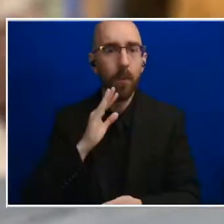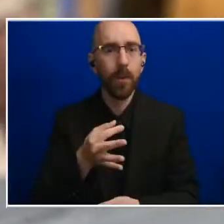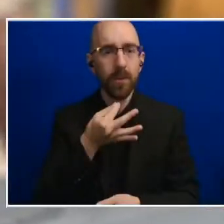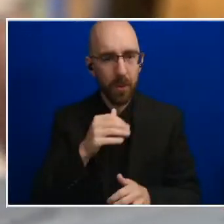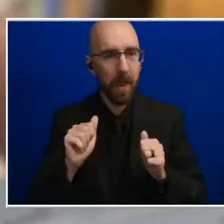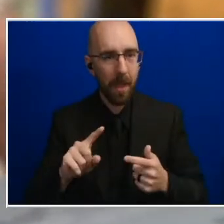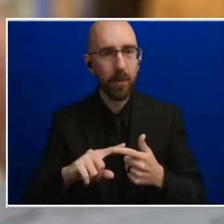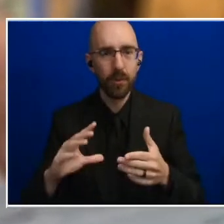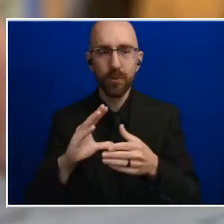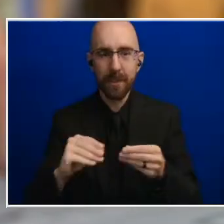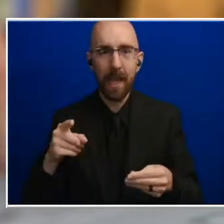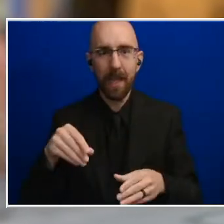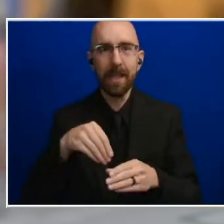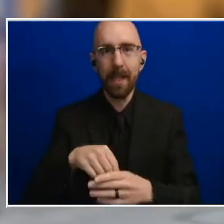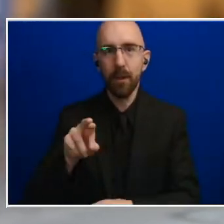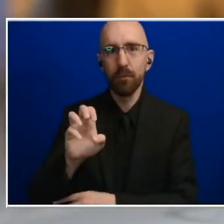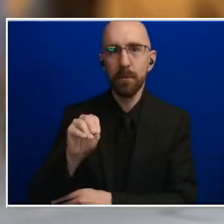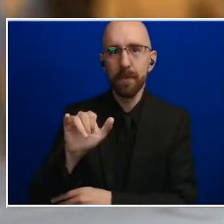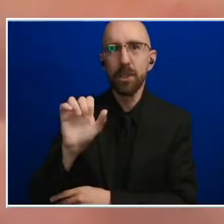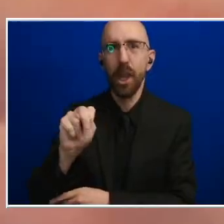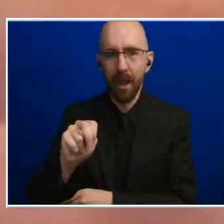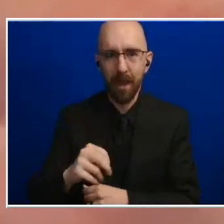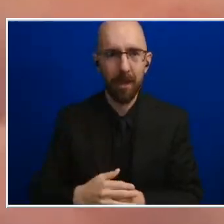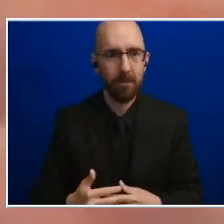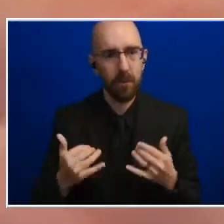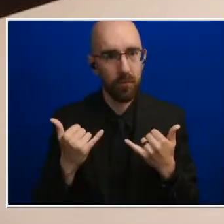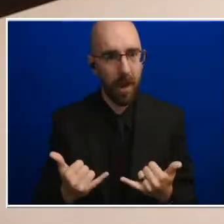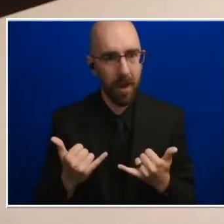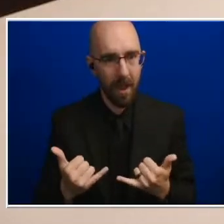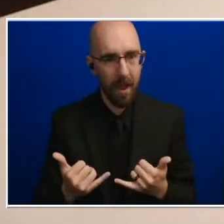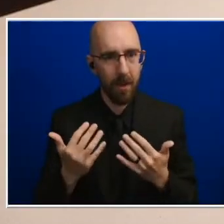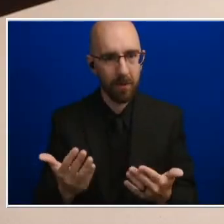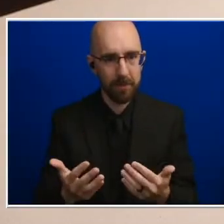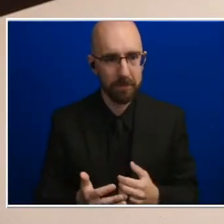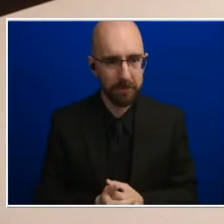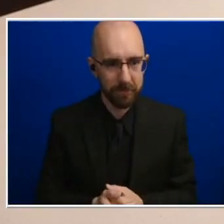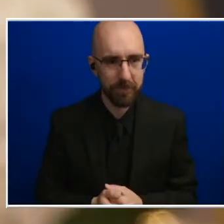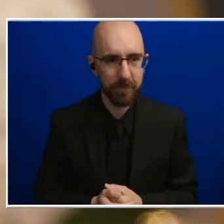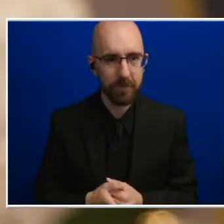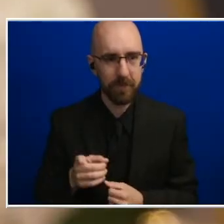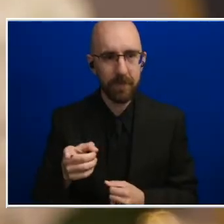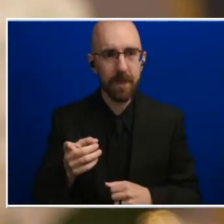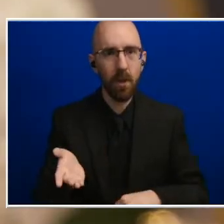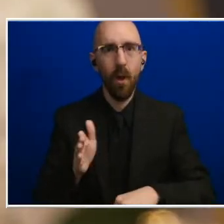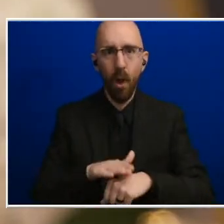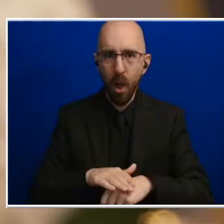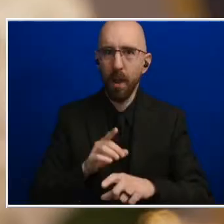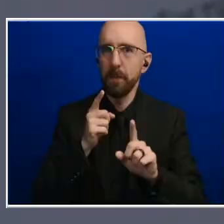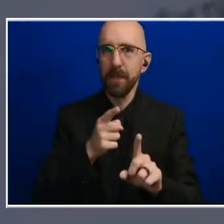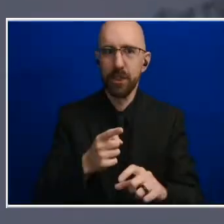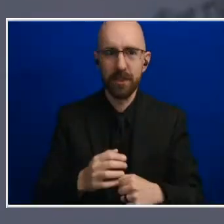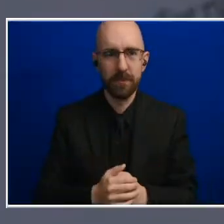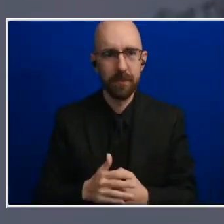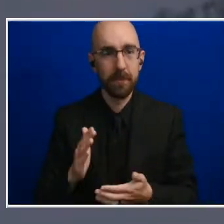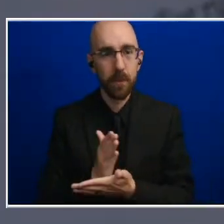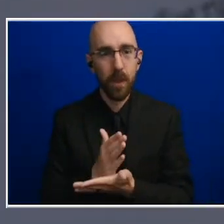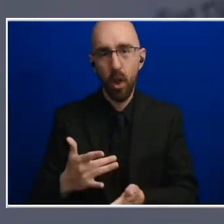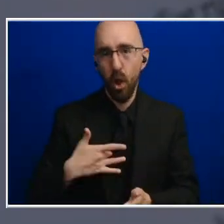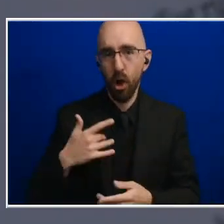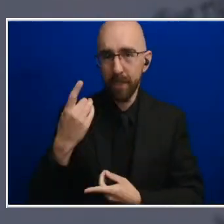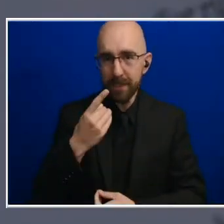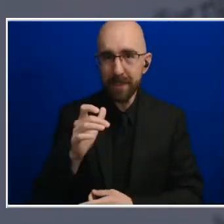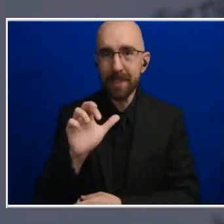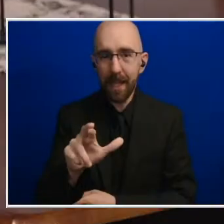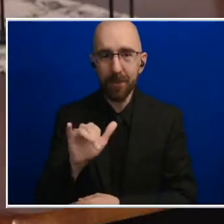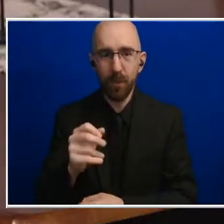in remission. But now, he's on a mission. Between heart disease and cancer, those are the two leading